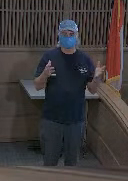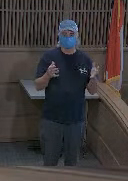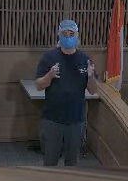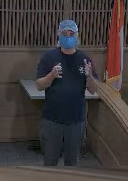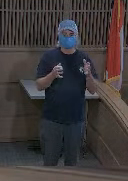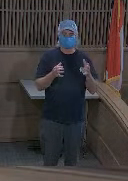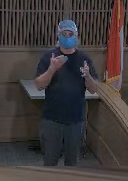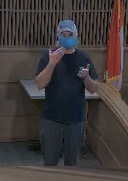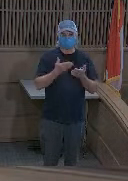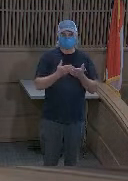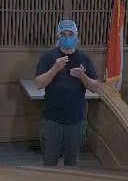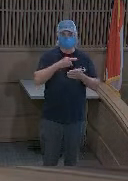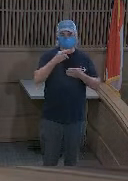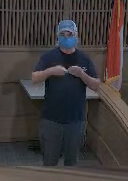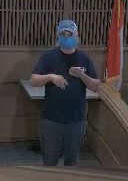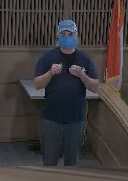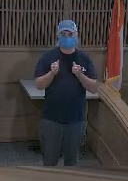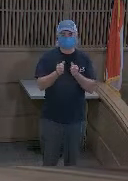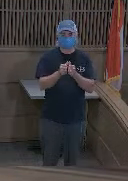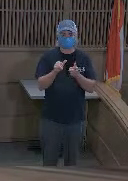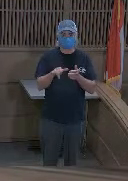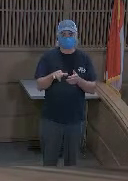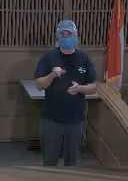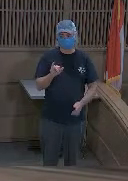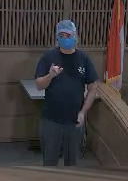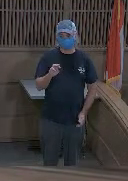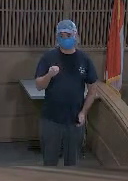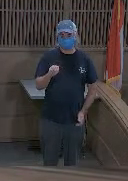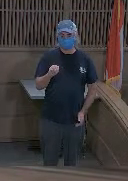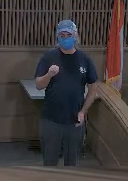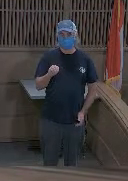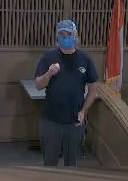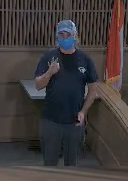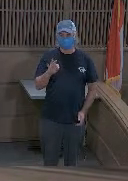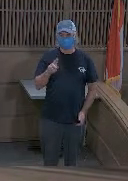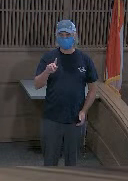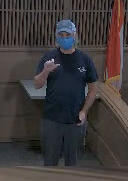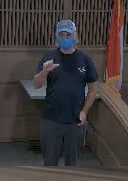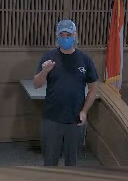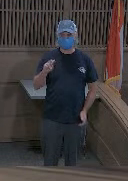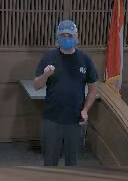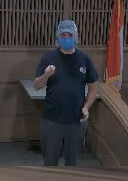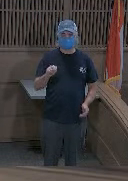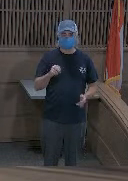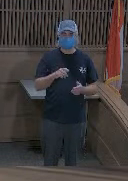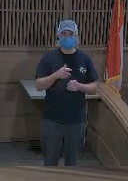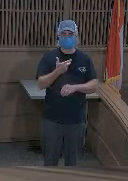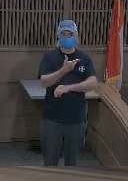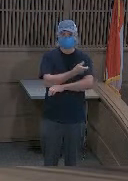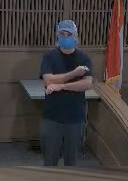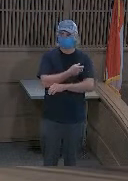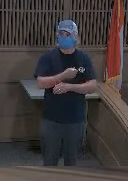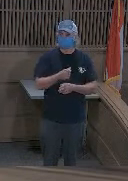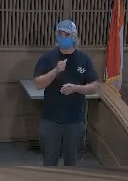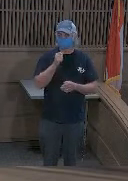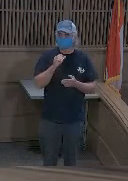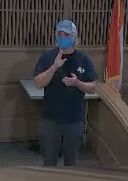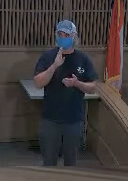just a second to kind of address some of the questions that I hear about monoclonal antibody infusion. That is not to be confused